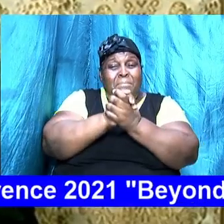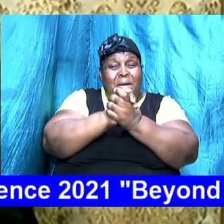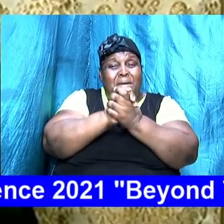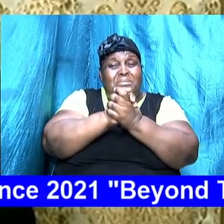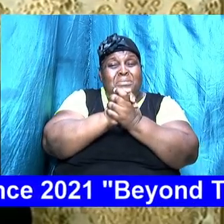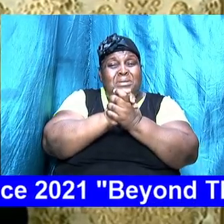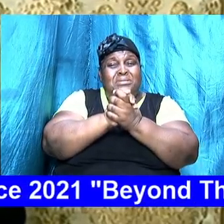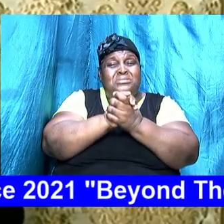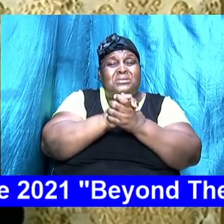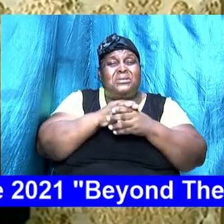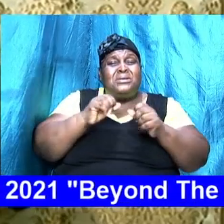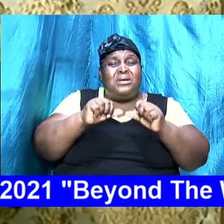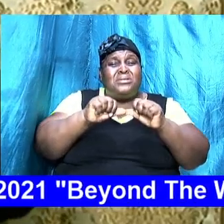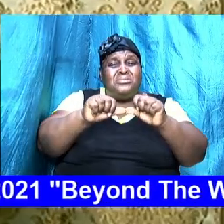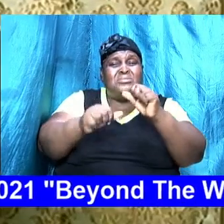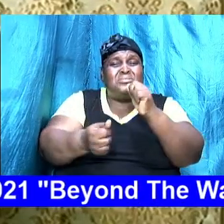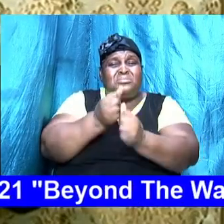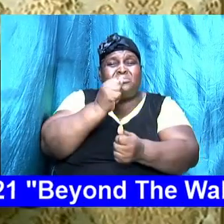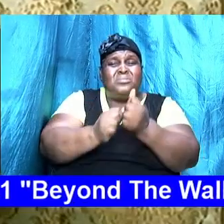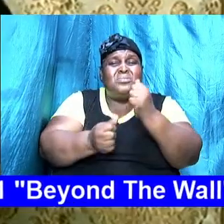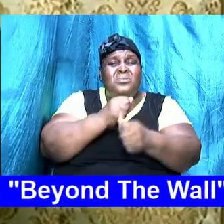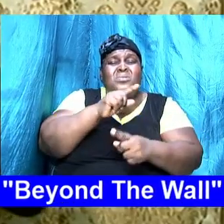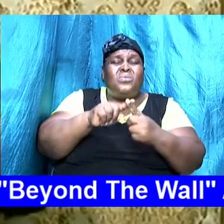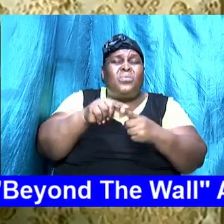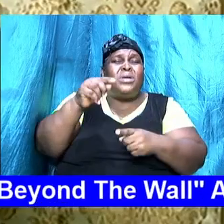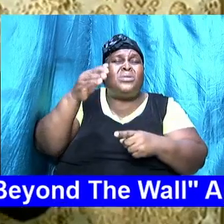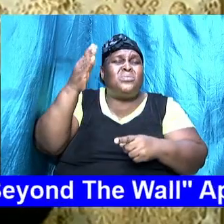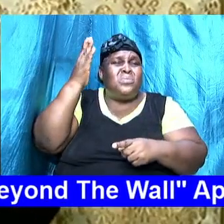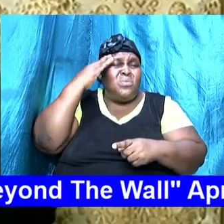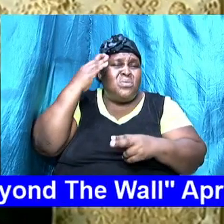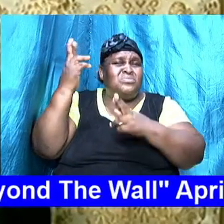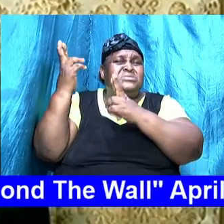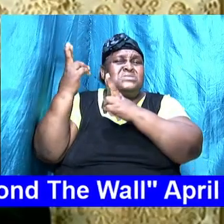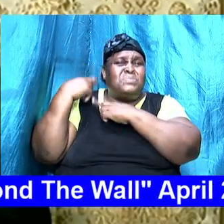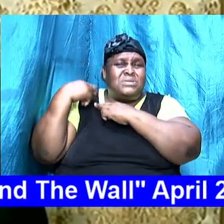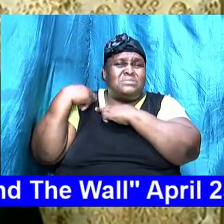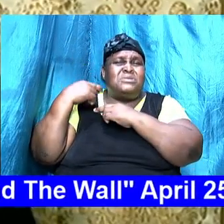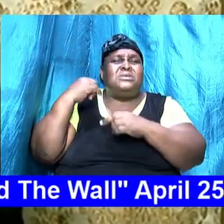that the responsibility is yours based on what we have said so far.